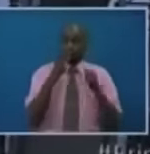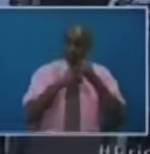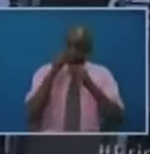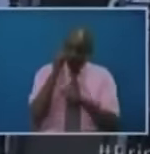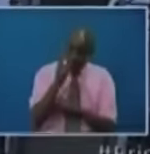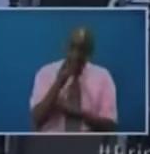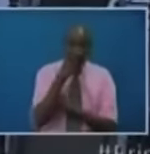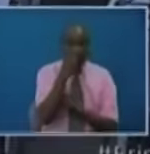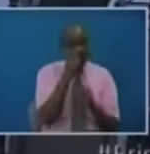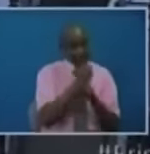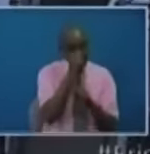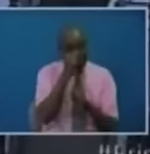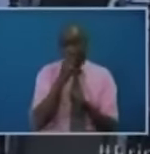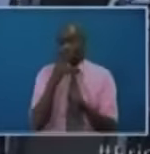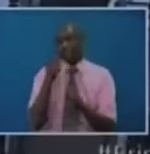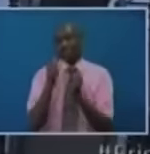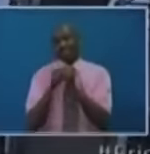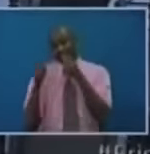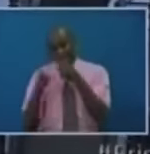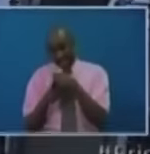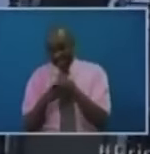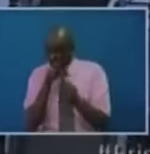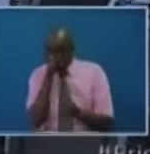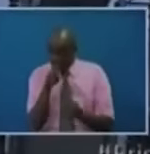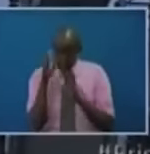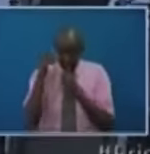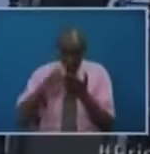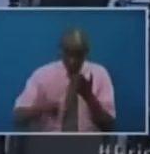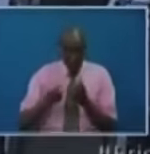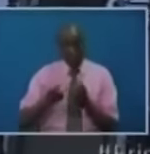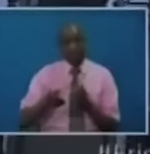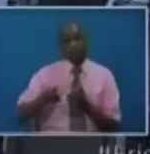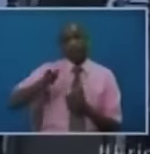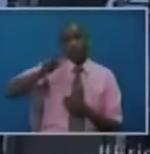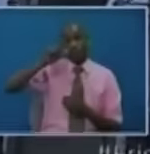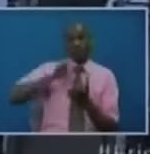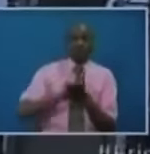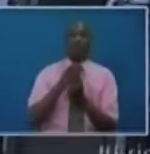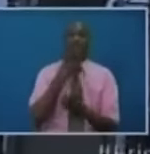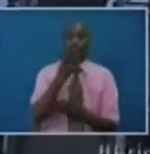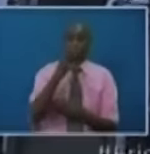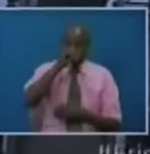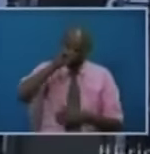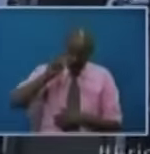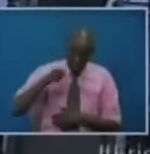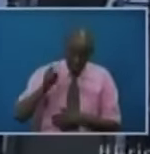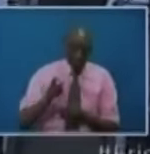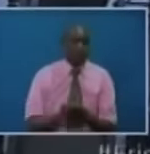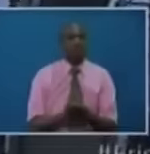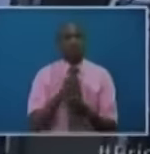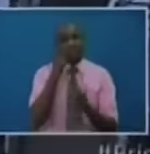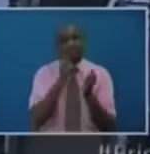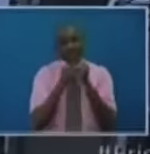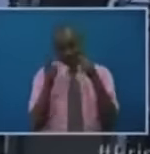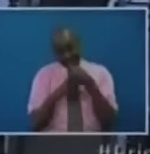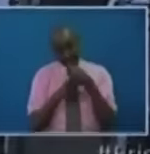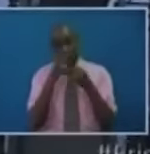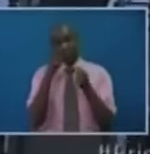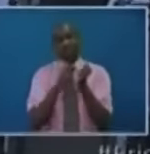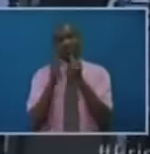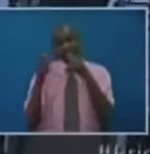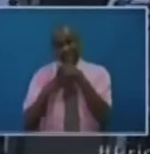shillings in 2015-2016. And this was expected to rise to 400 million in